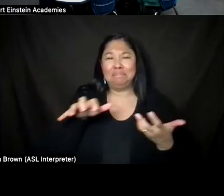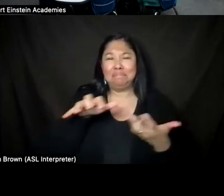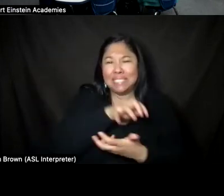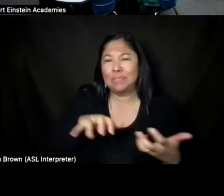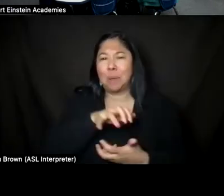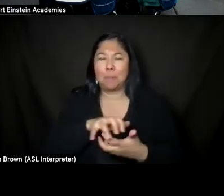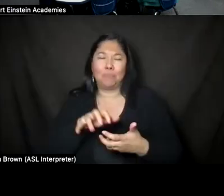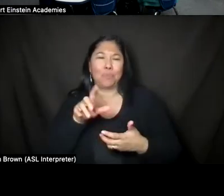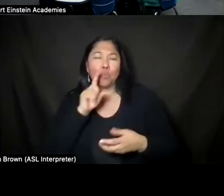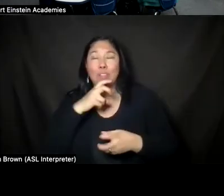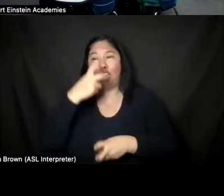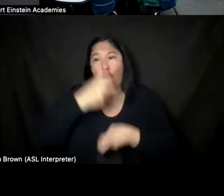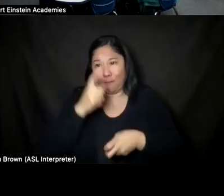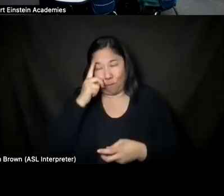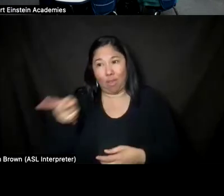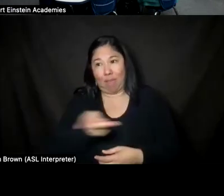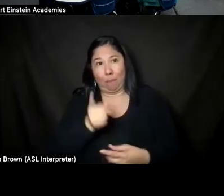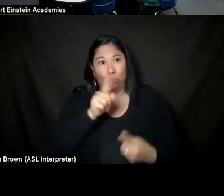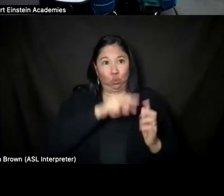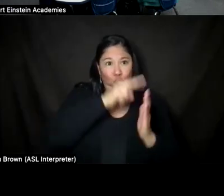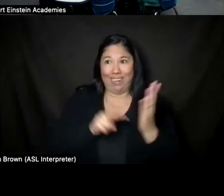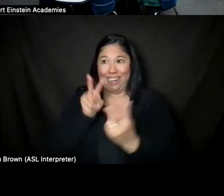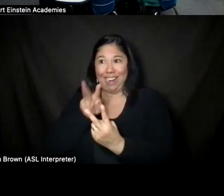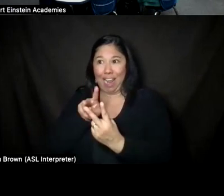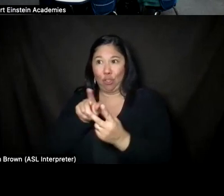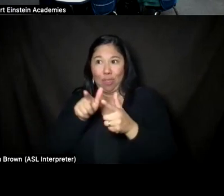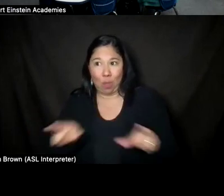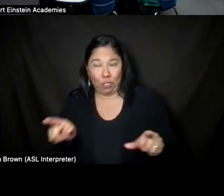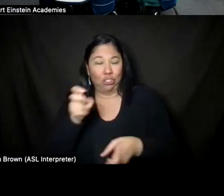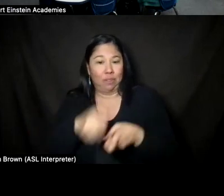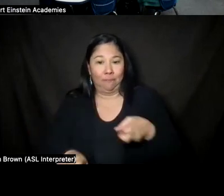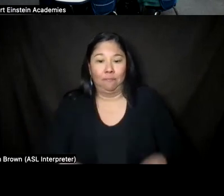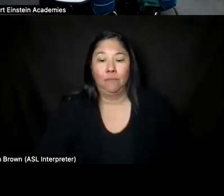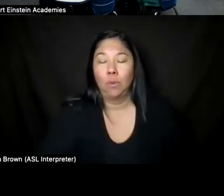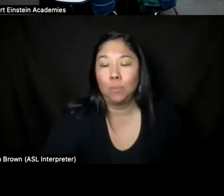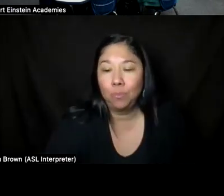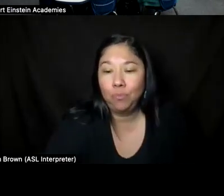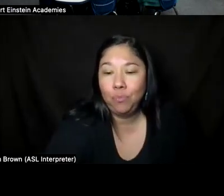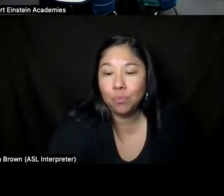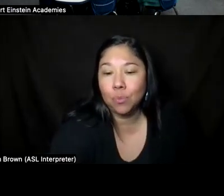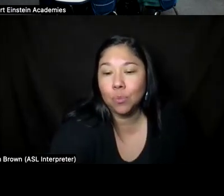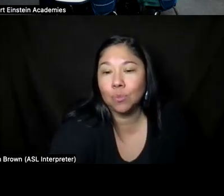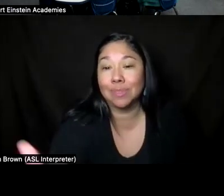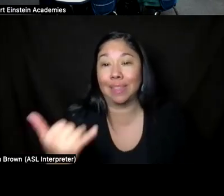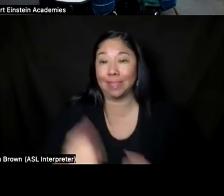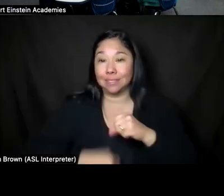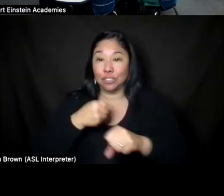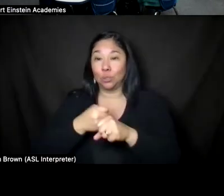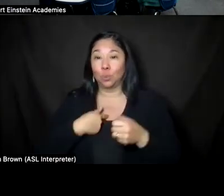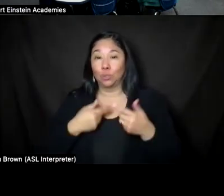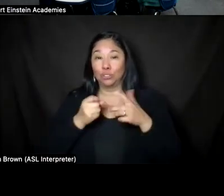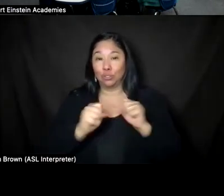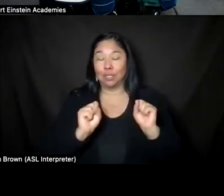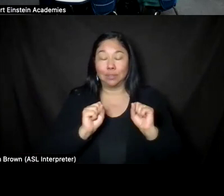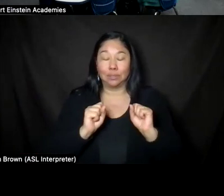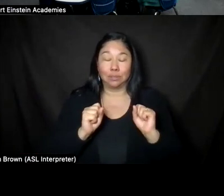read in either language, because the vowels are in every single word. So what we're trying this year is kindergarten is focusing only